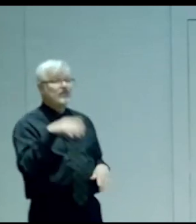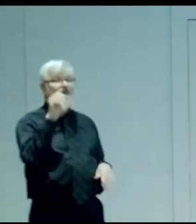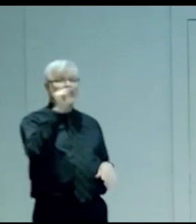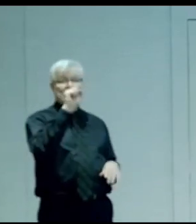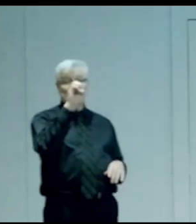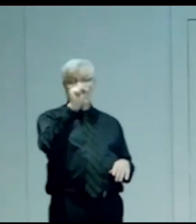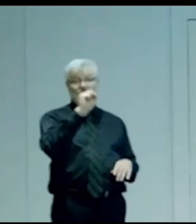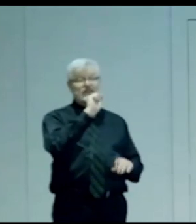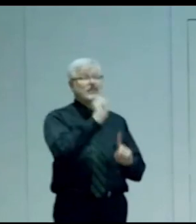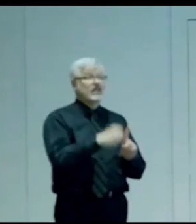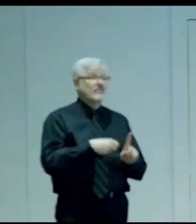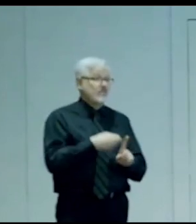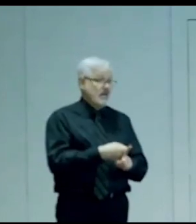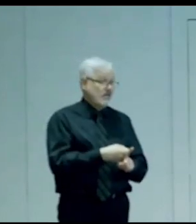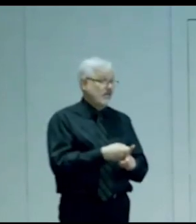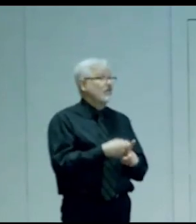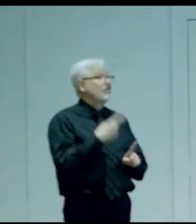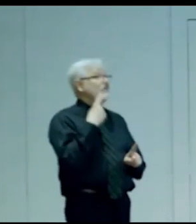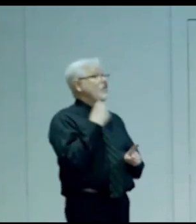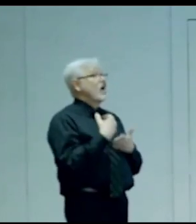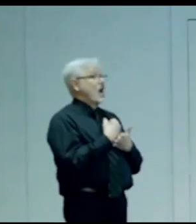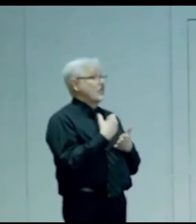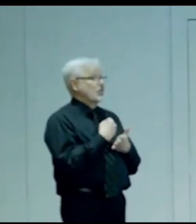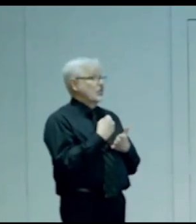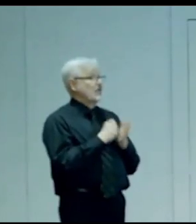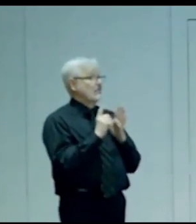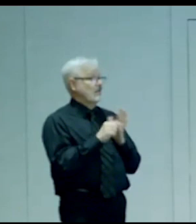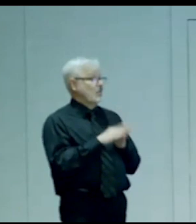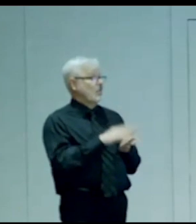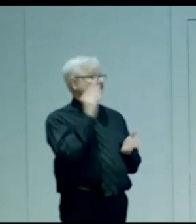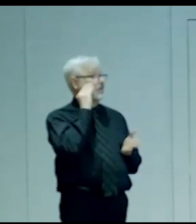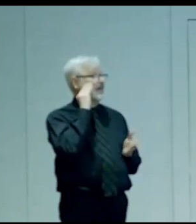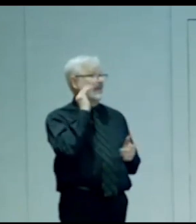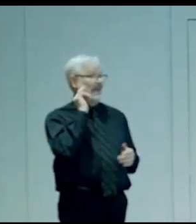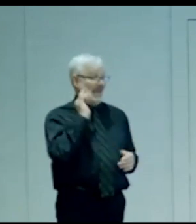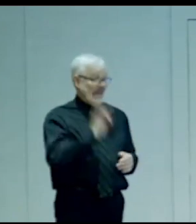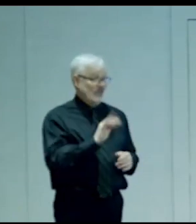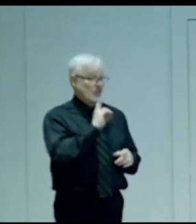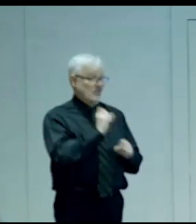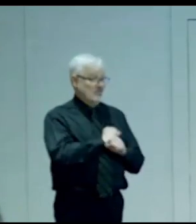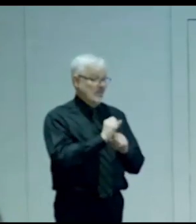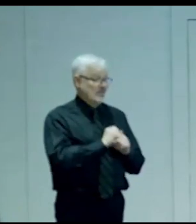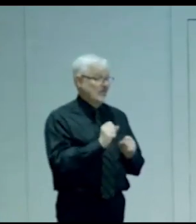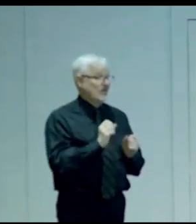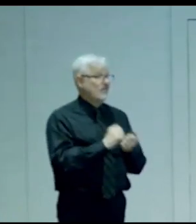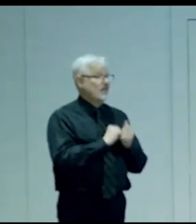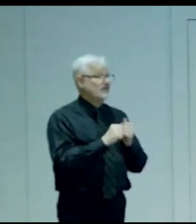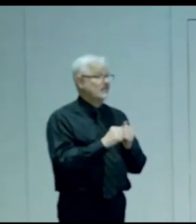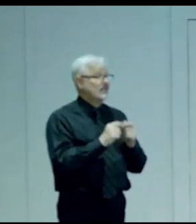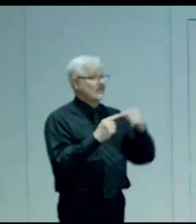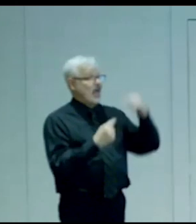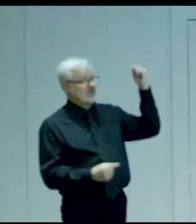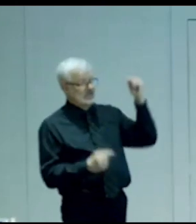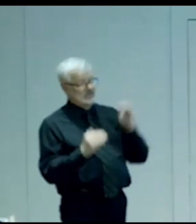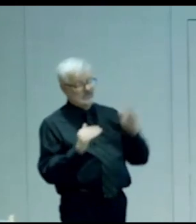SES impacts the opportunity to learn. And if it does, it creates an indirect effect